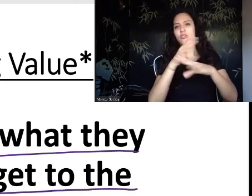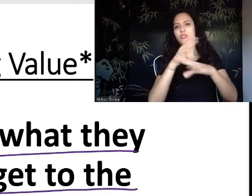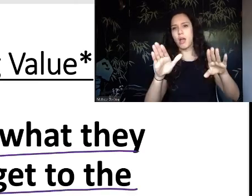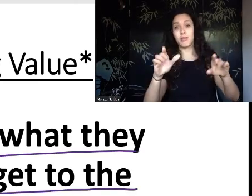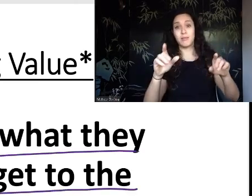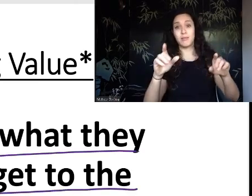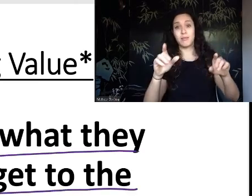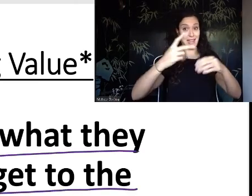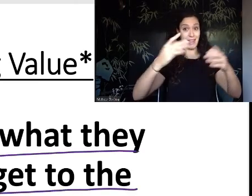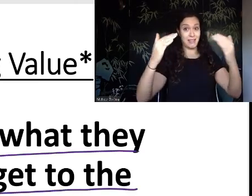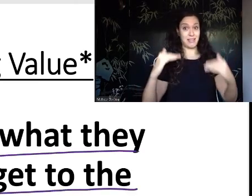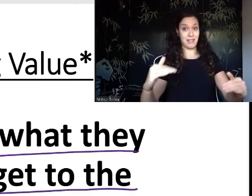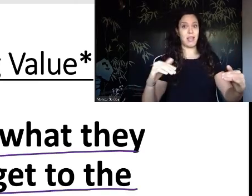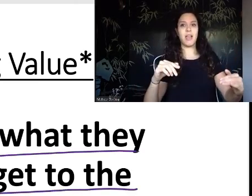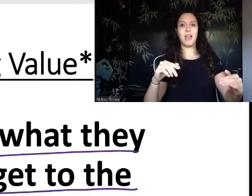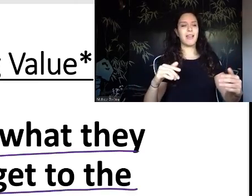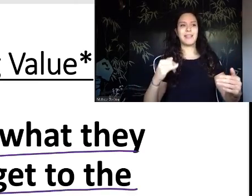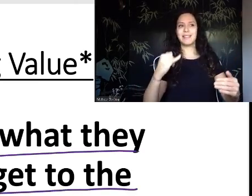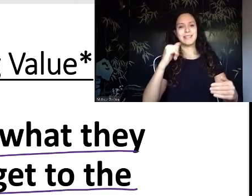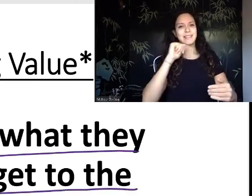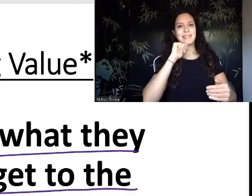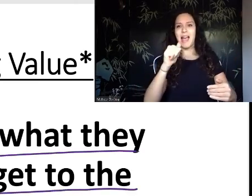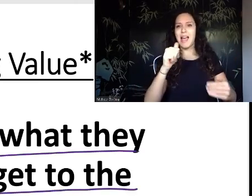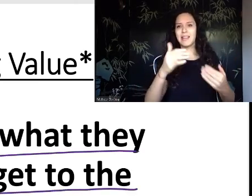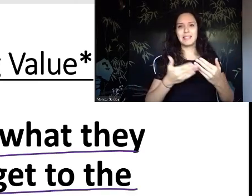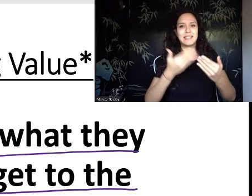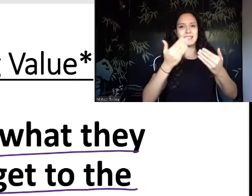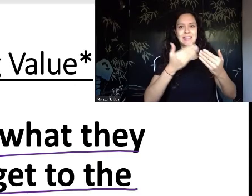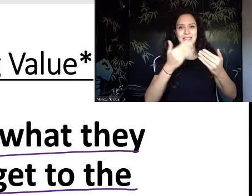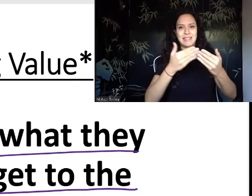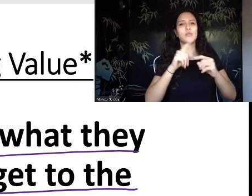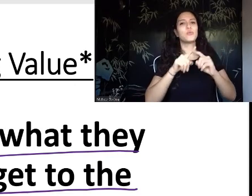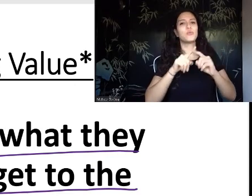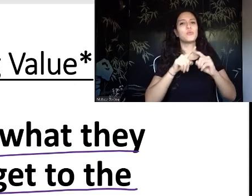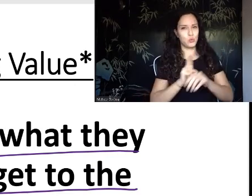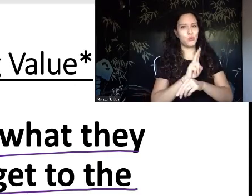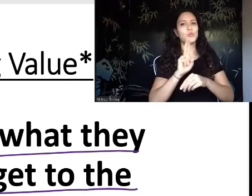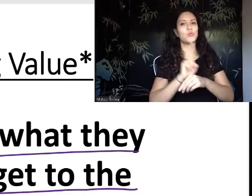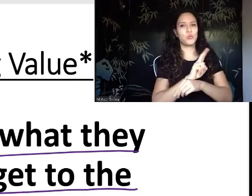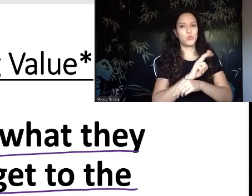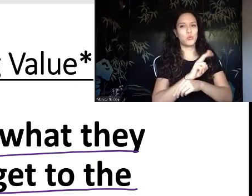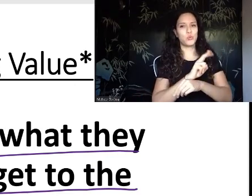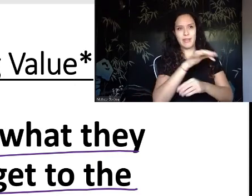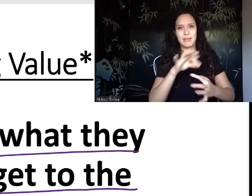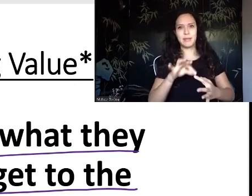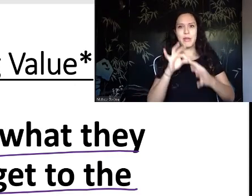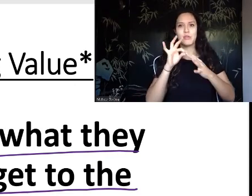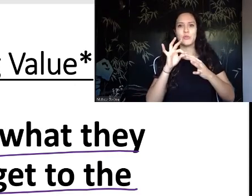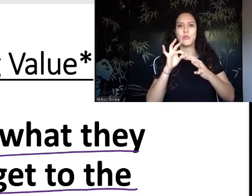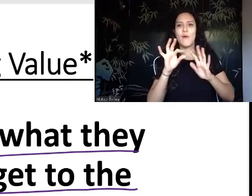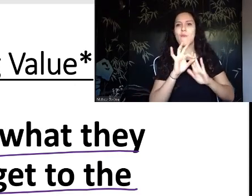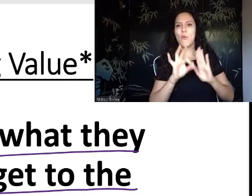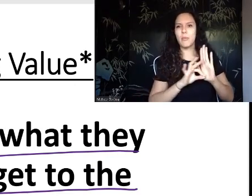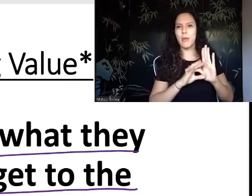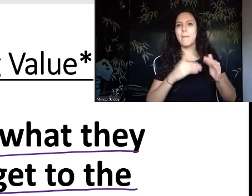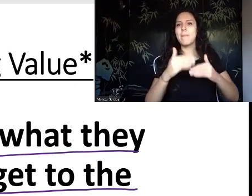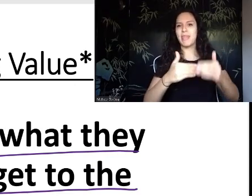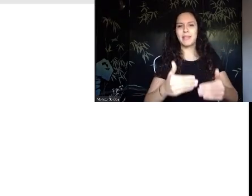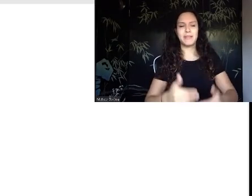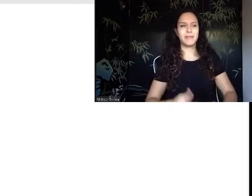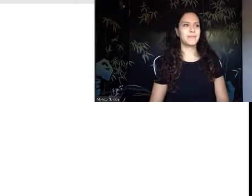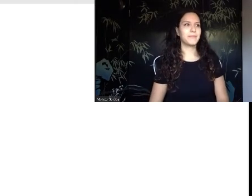number across. But if that doesn't work, that's what this part of this video is all about. So pay close